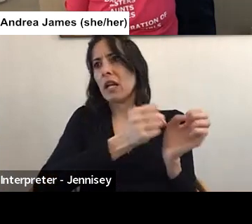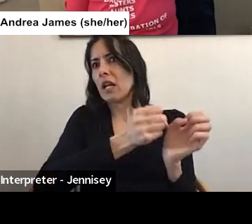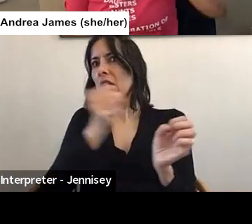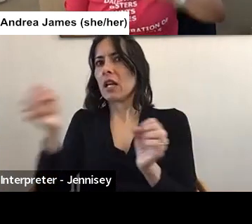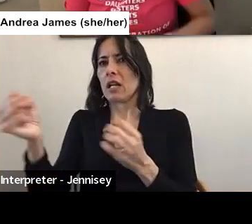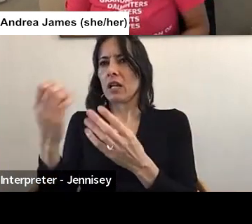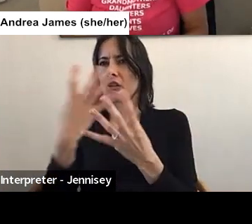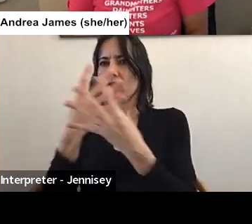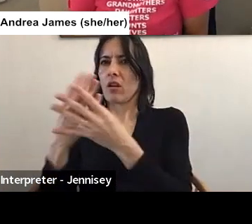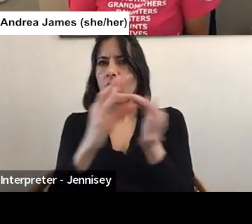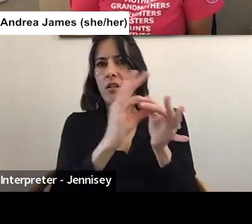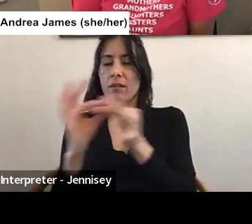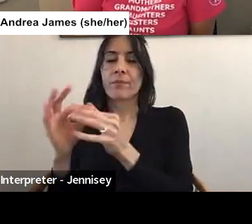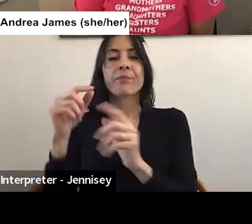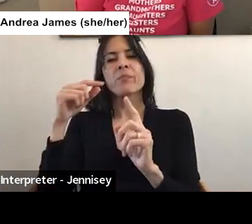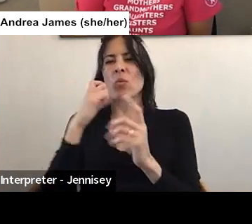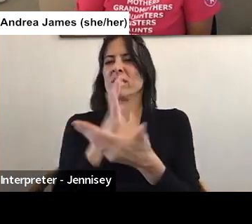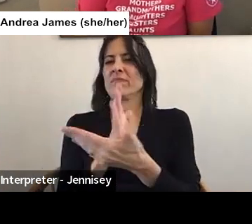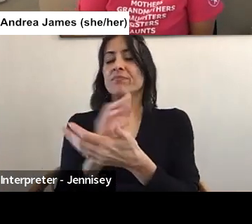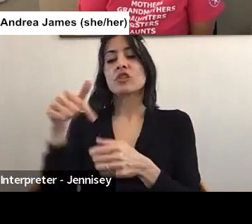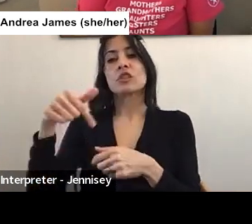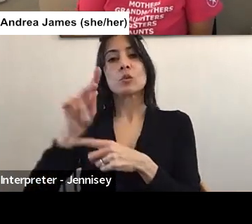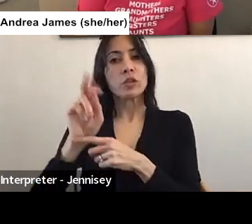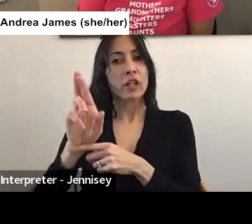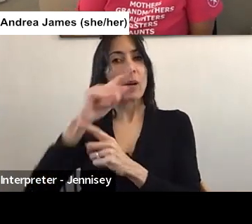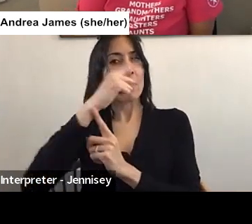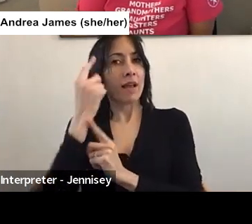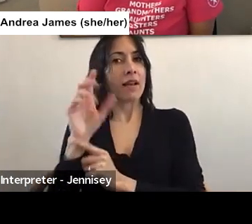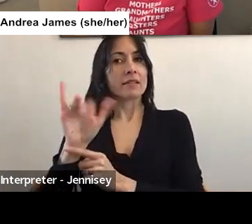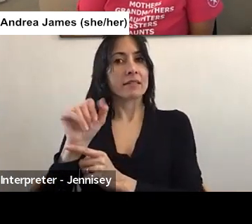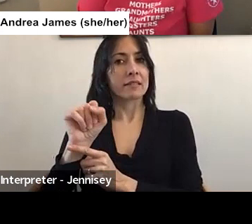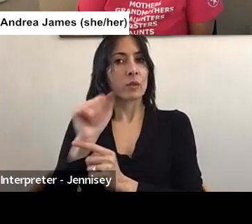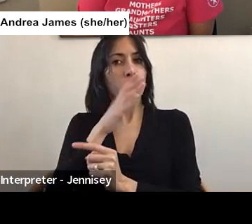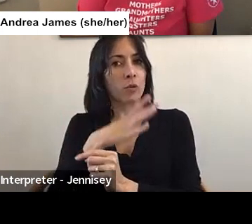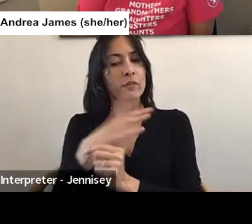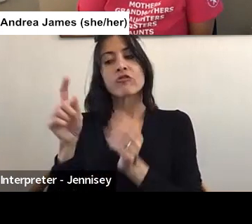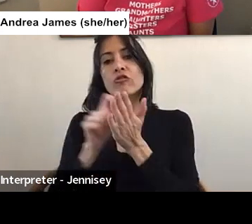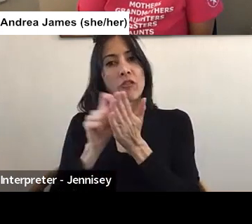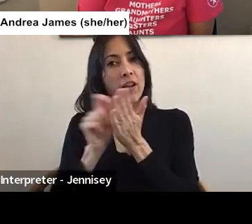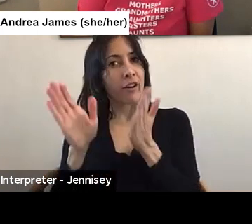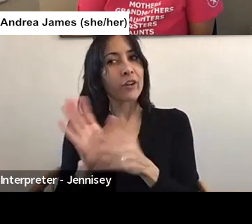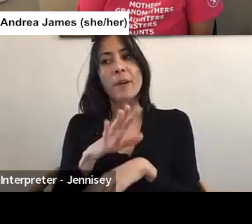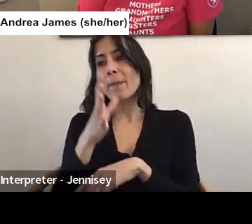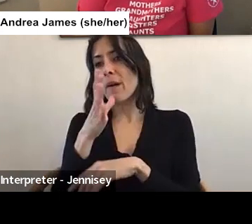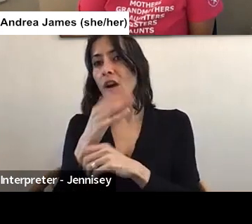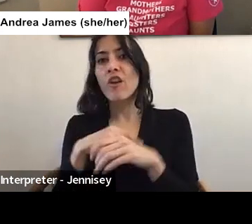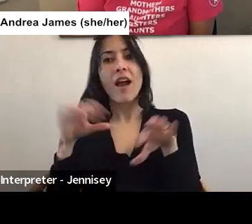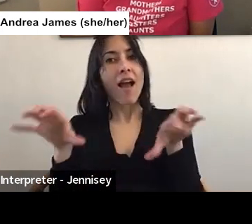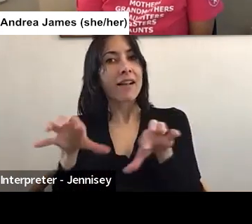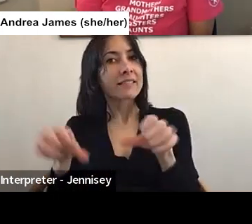queer, Black, cis woman. She is a mother, writer, advocate, activist, and public